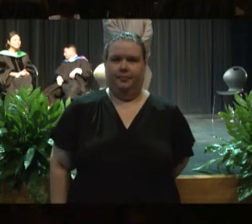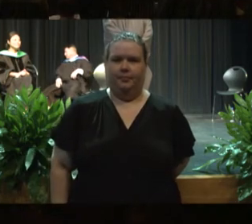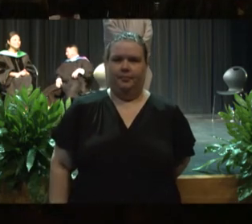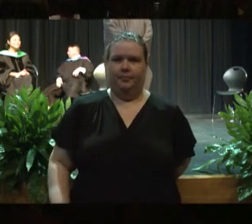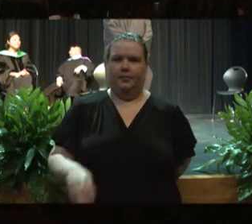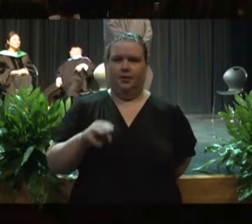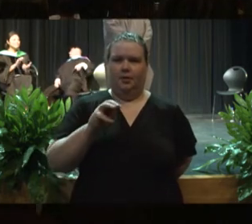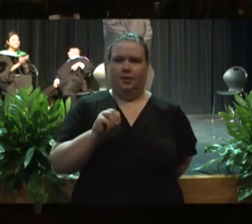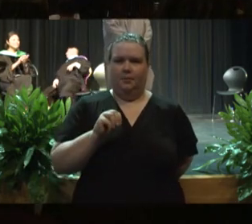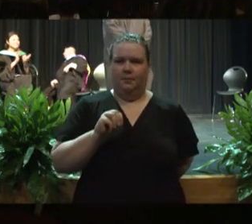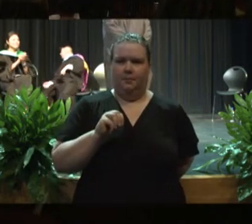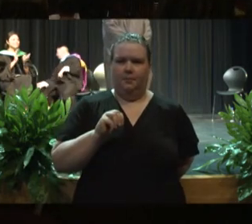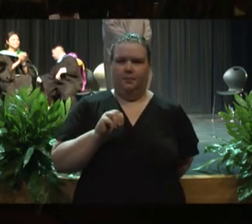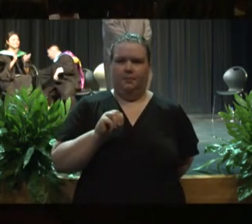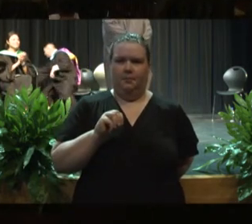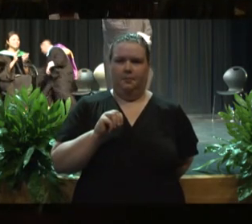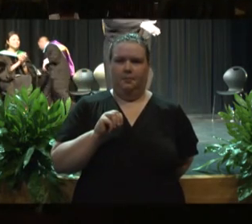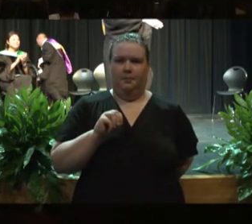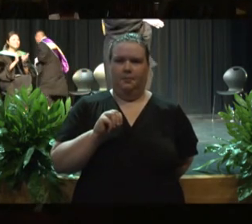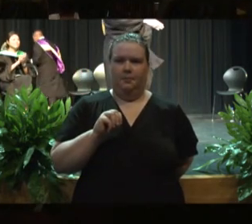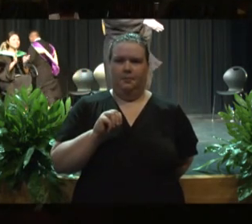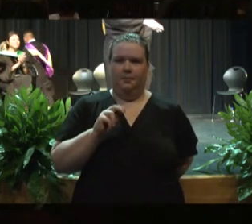Martha Loa.